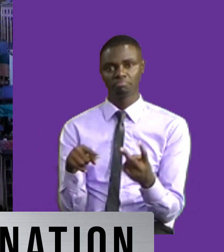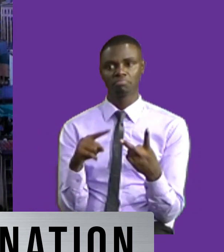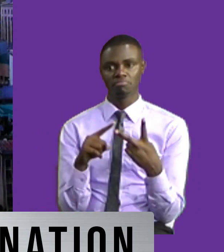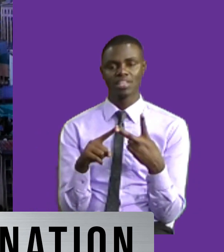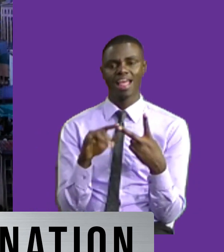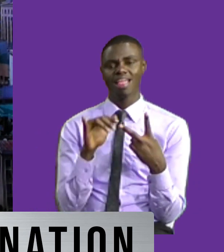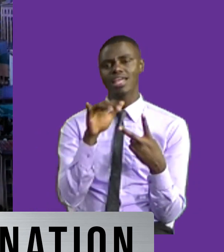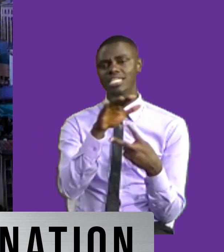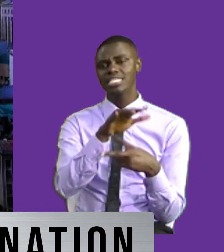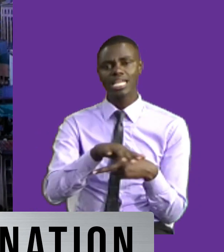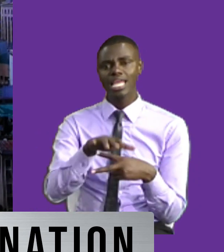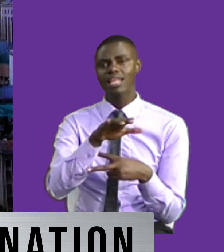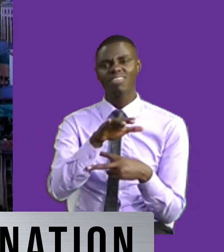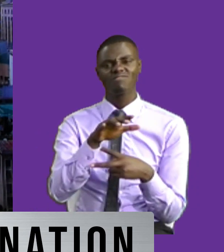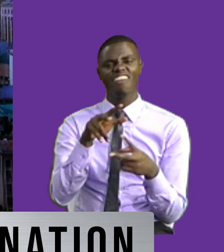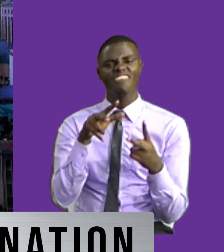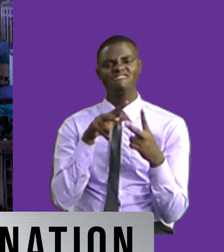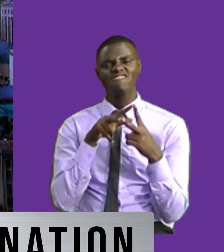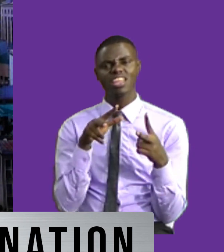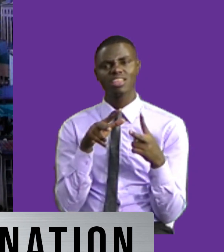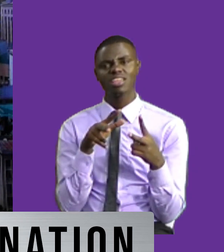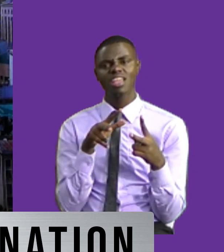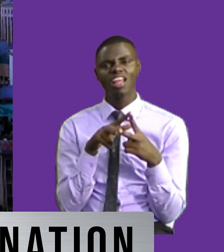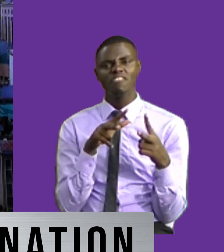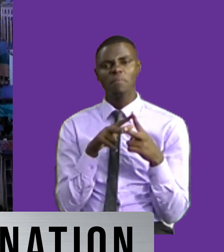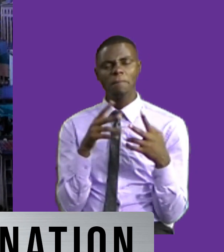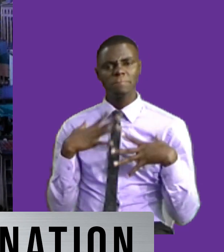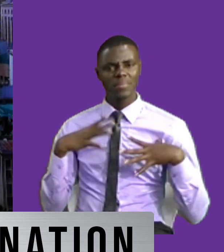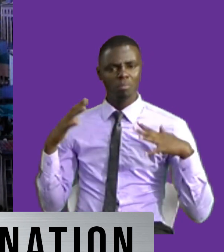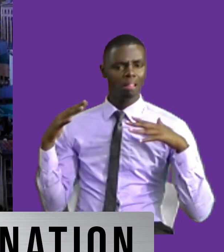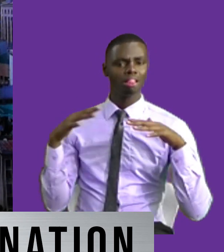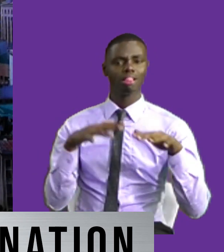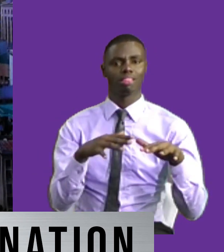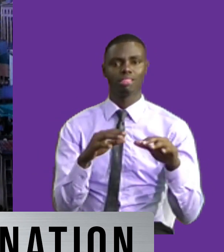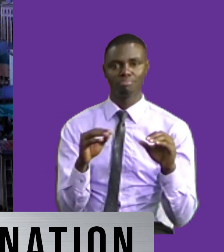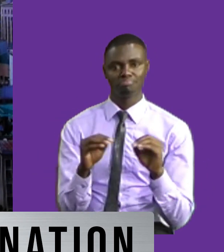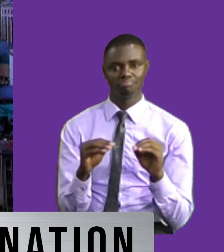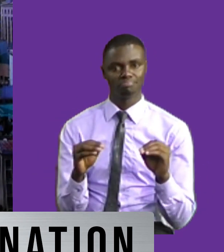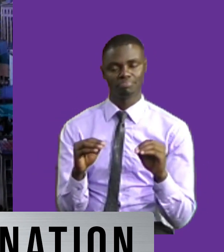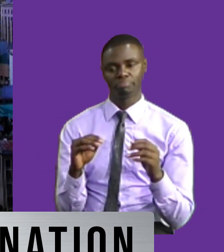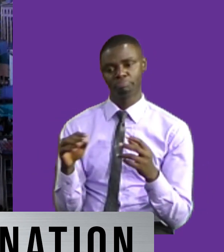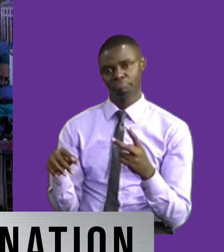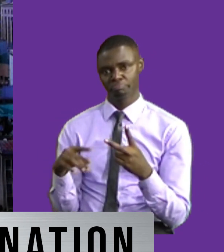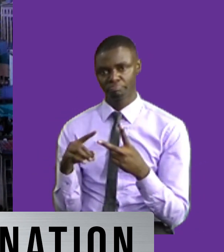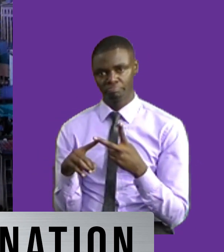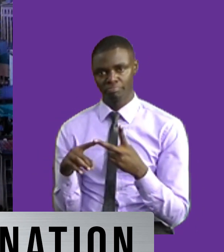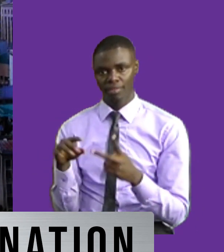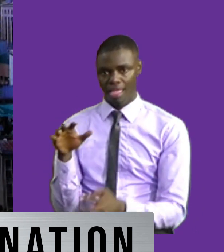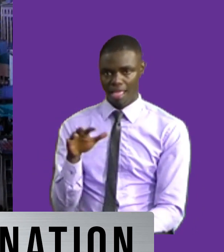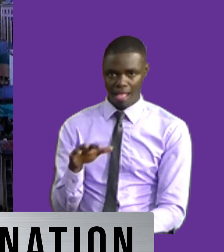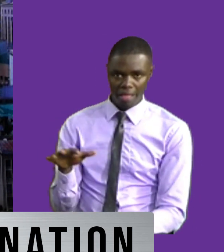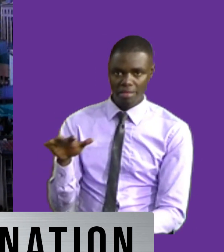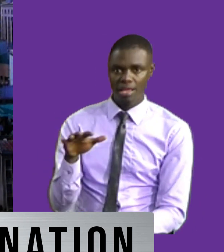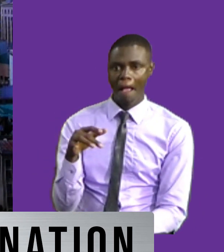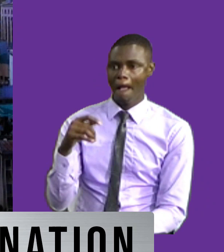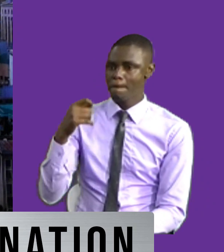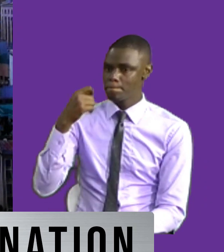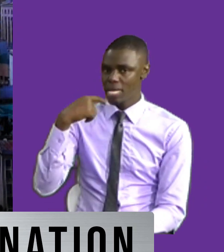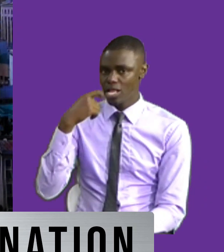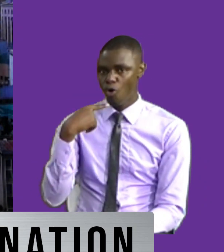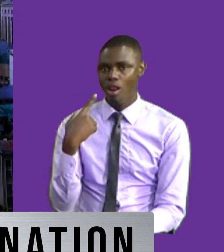that is an area that is not very saturated. Talk of areas like the